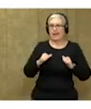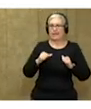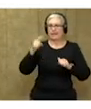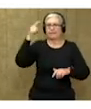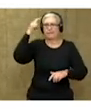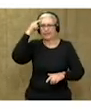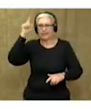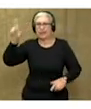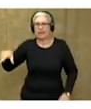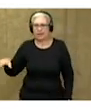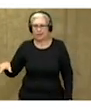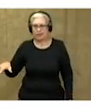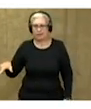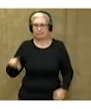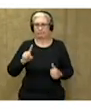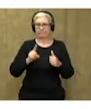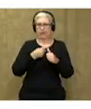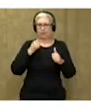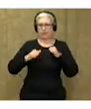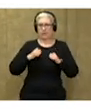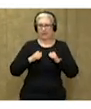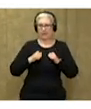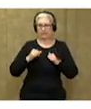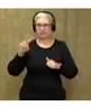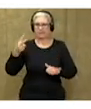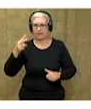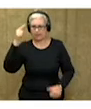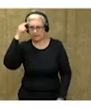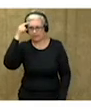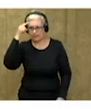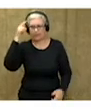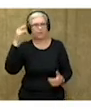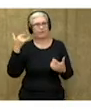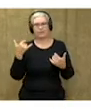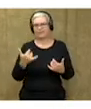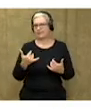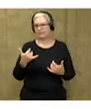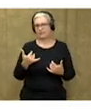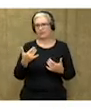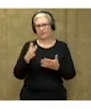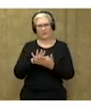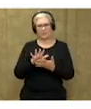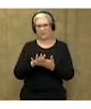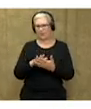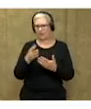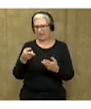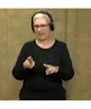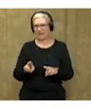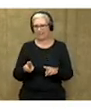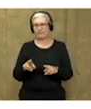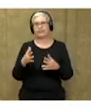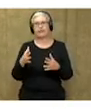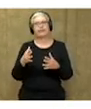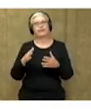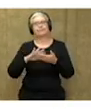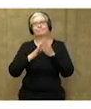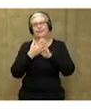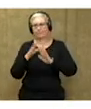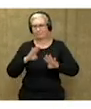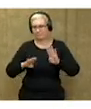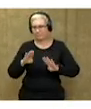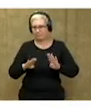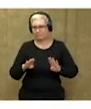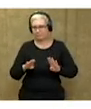later. And when that happens, it causes problems in everything we do. You guys know that even at school that can happen. And we get in trouble a lot of times when we're what we